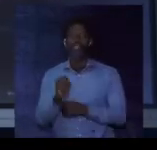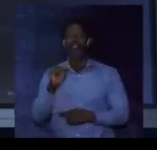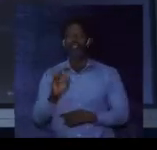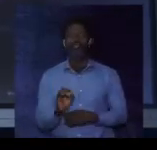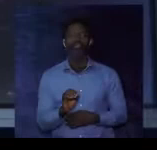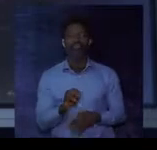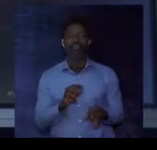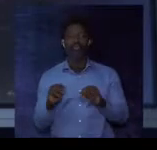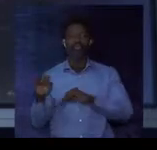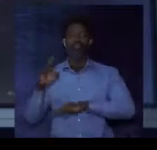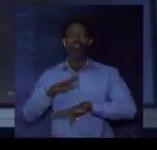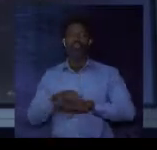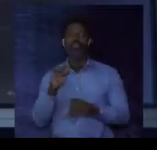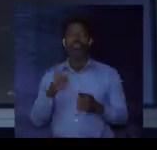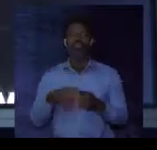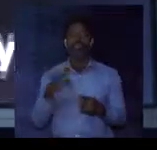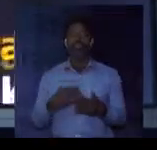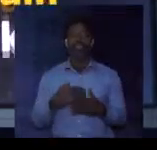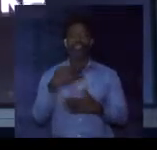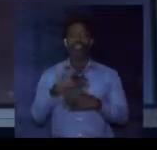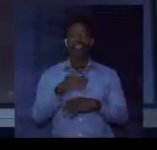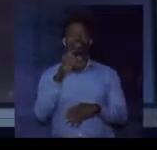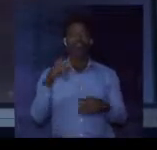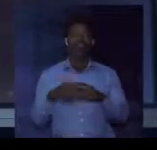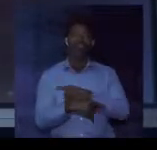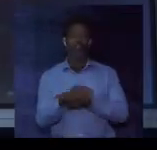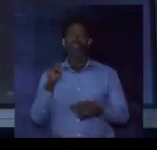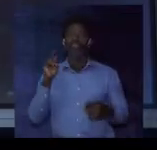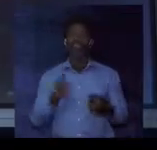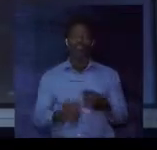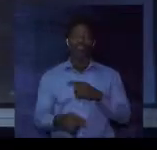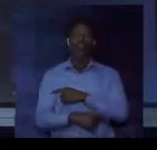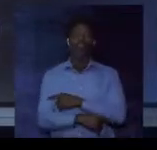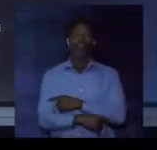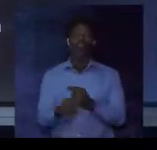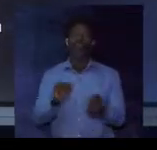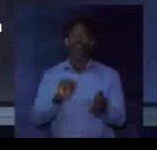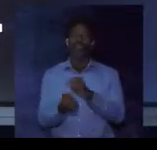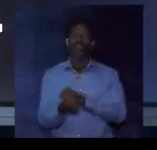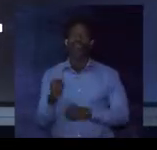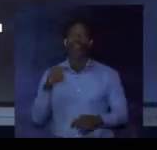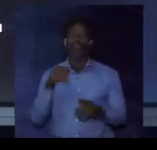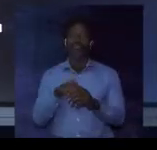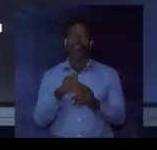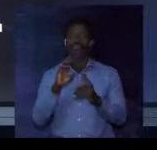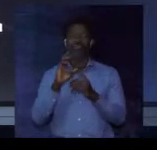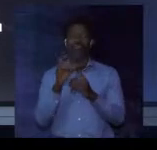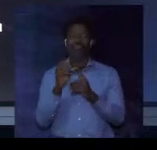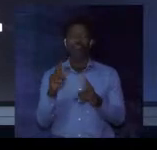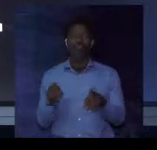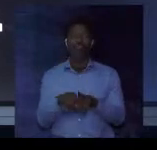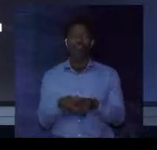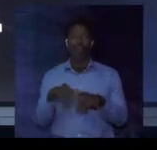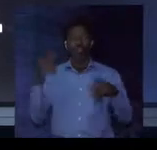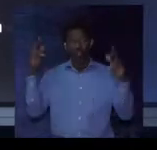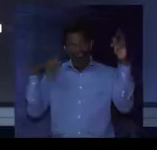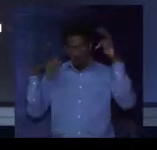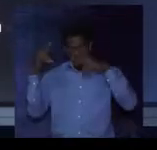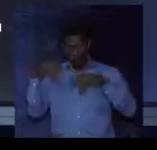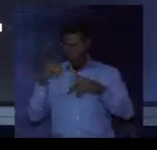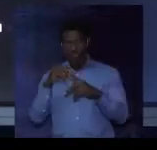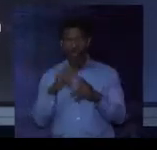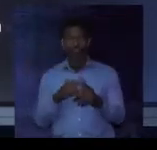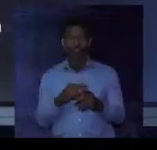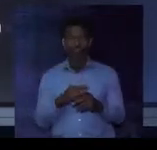day. So moving on to the next one, the day-to-day changes in conditions